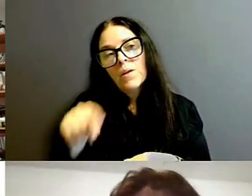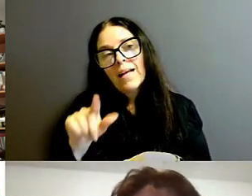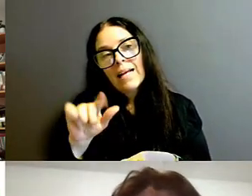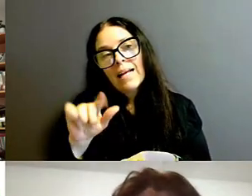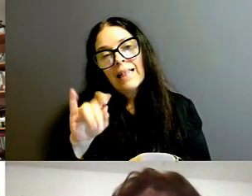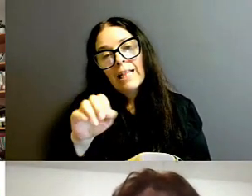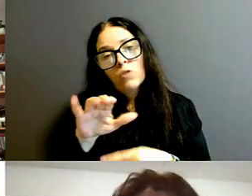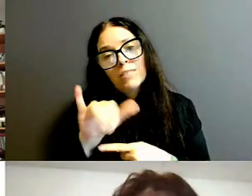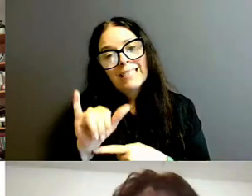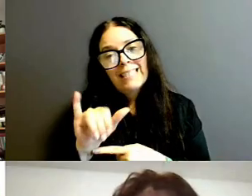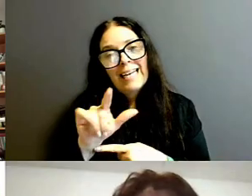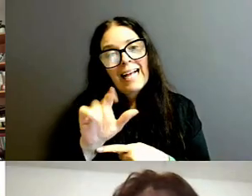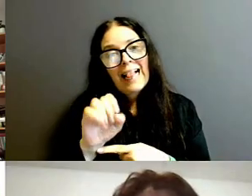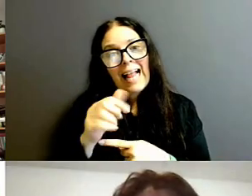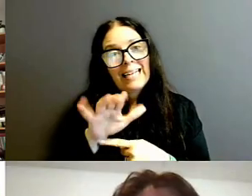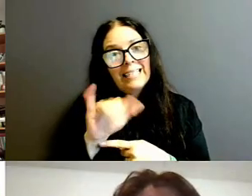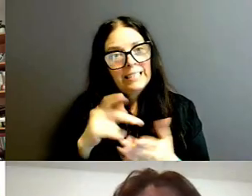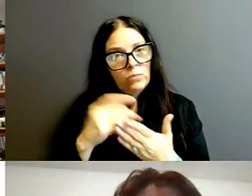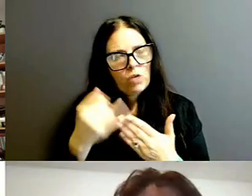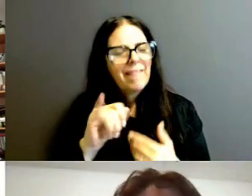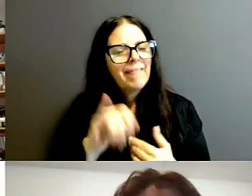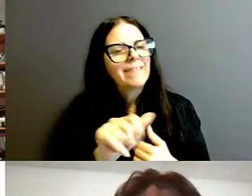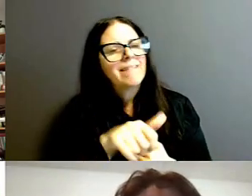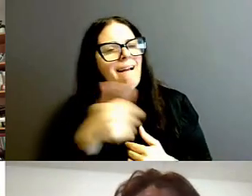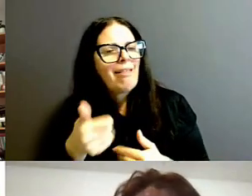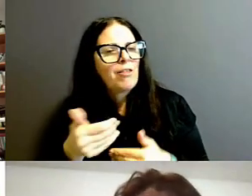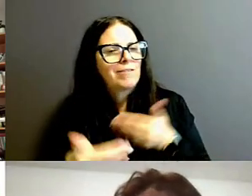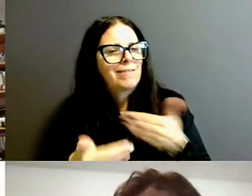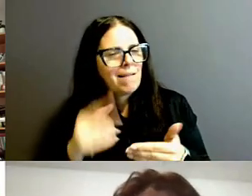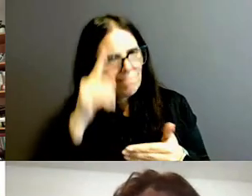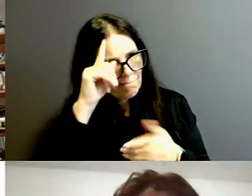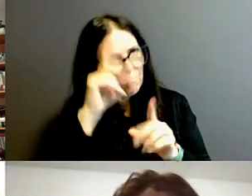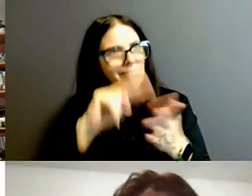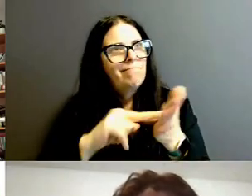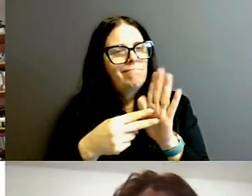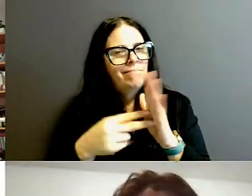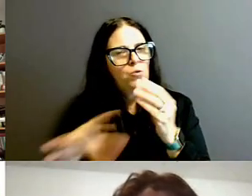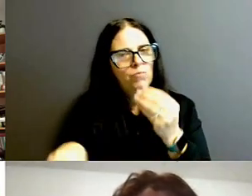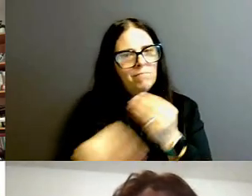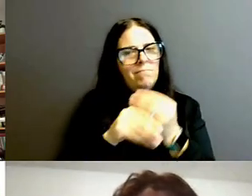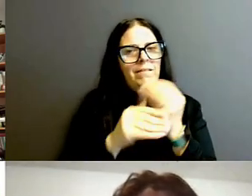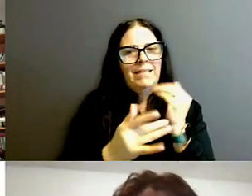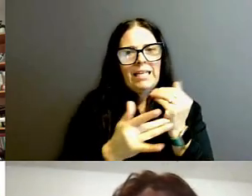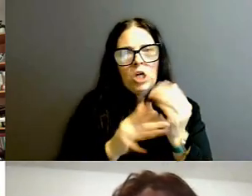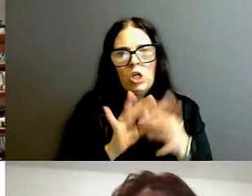Project was another step to integrating technology with our messaging.